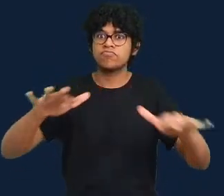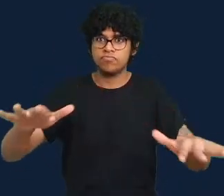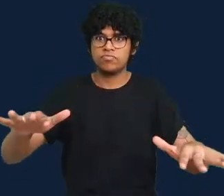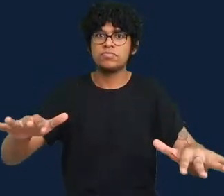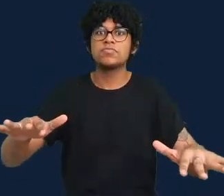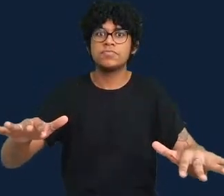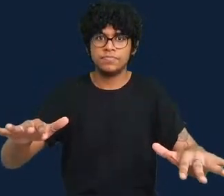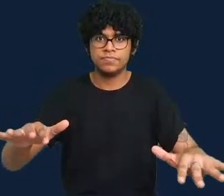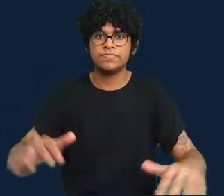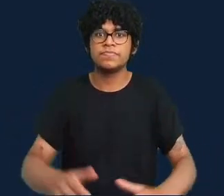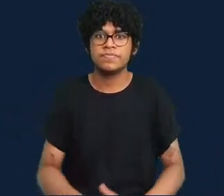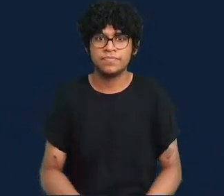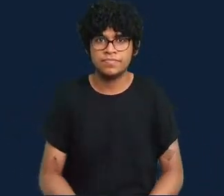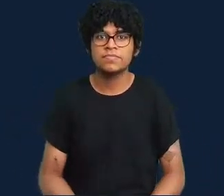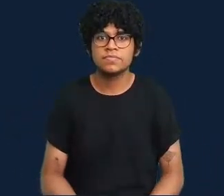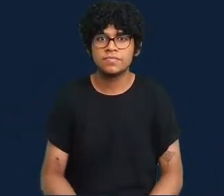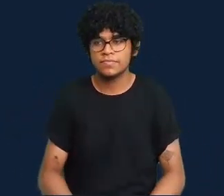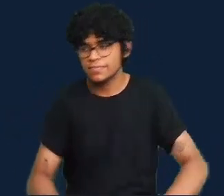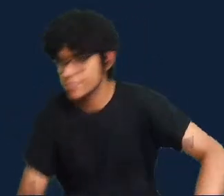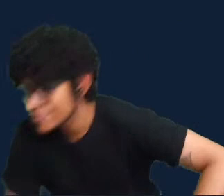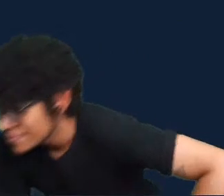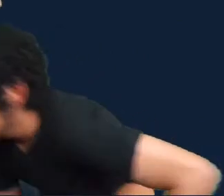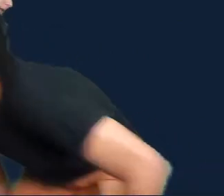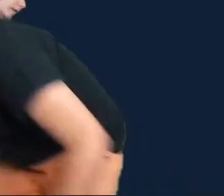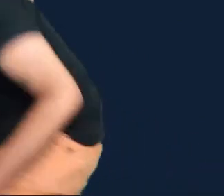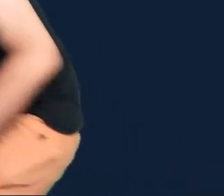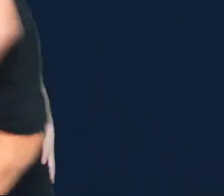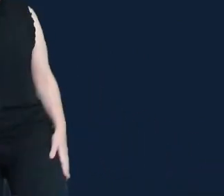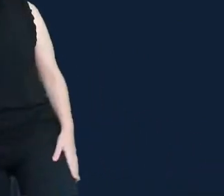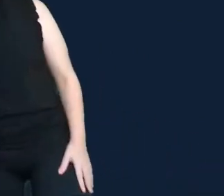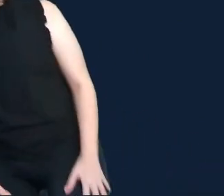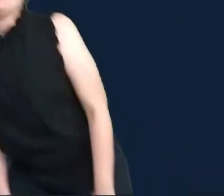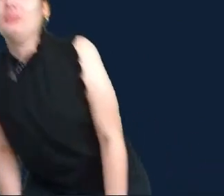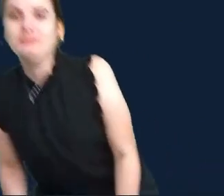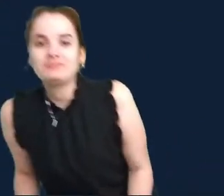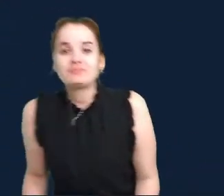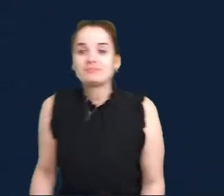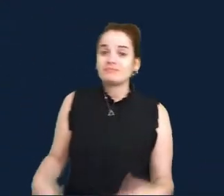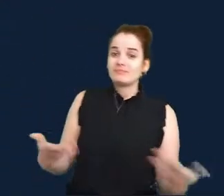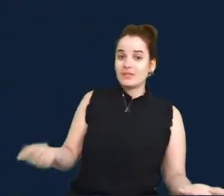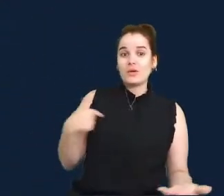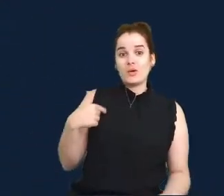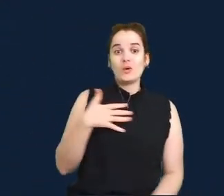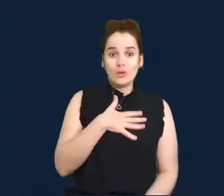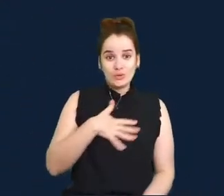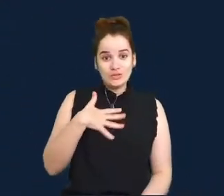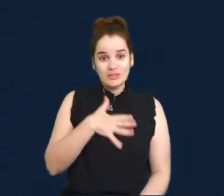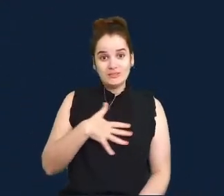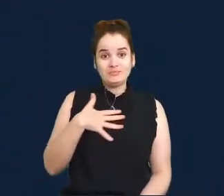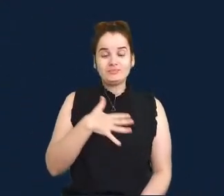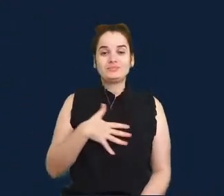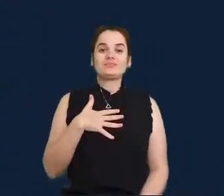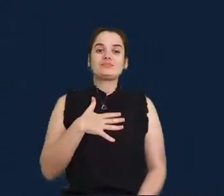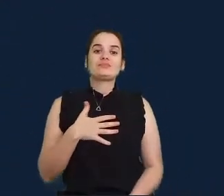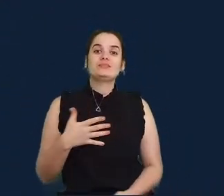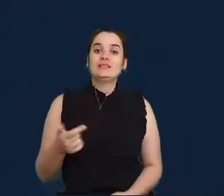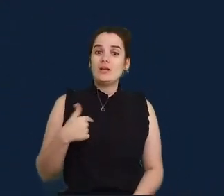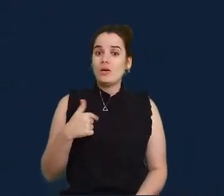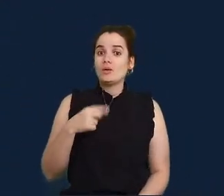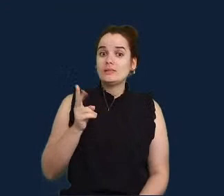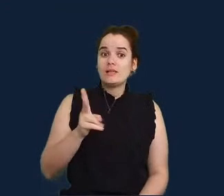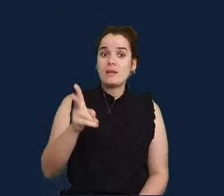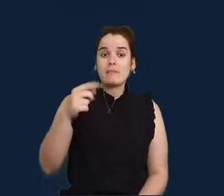of which I really enjoy. Sometimes when I'm looking for inspiration, I think I also just go to the subreddit Data is